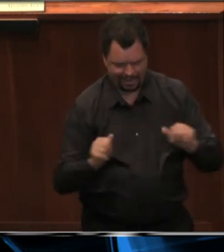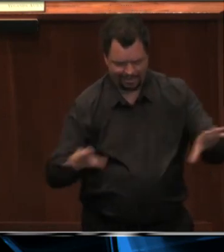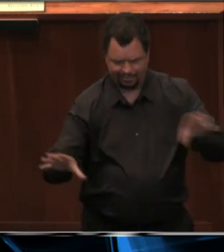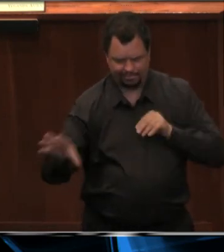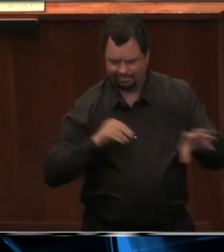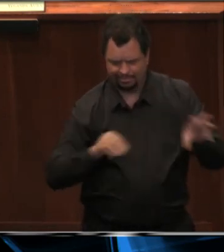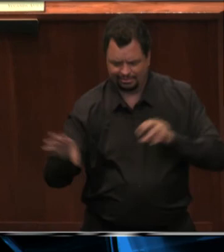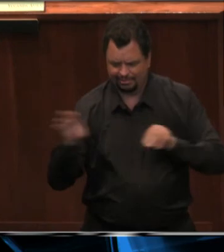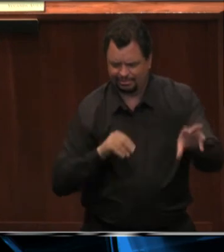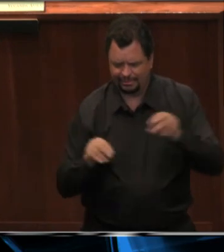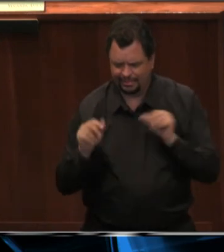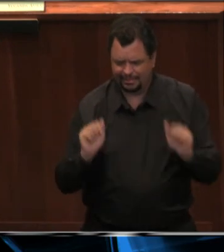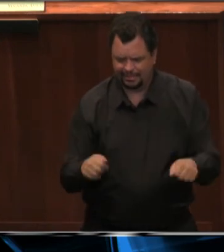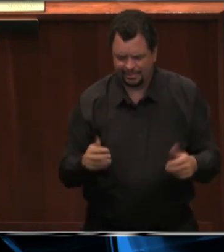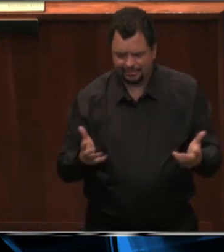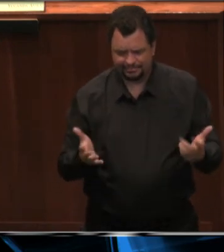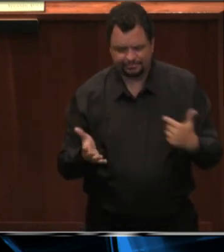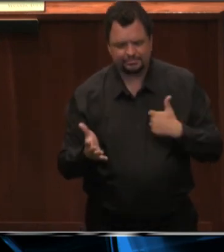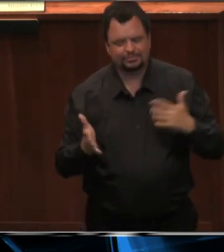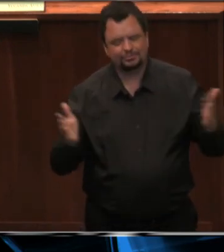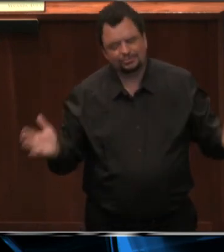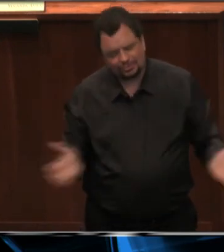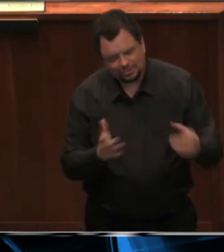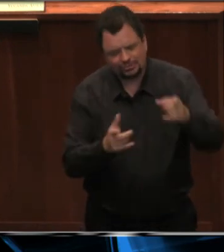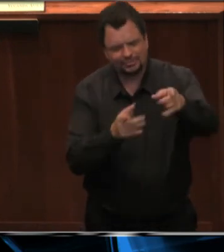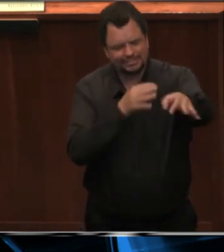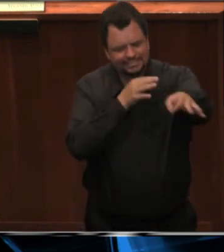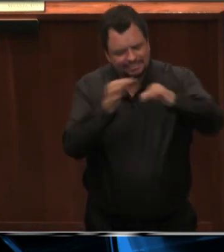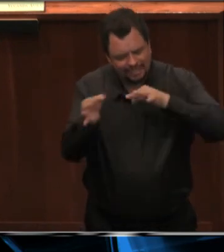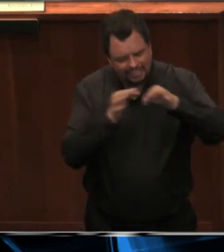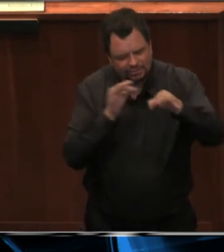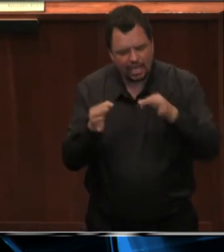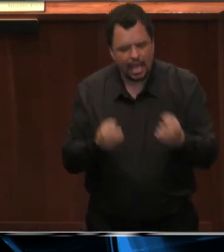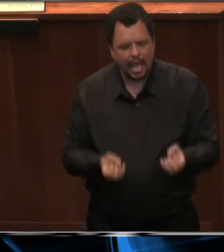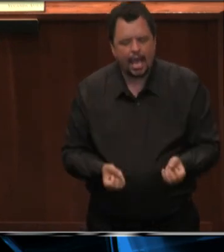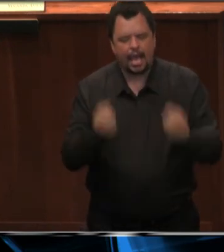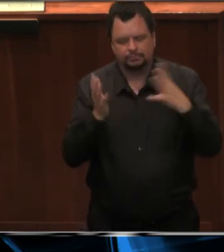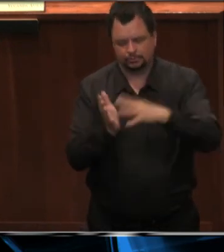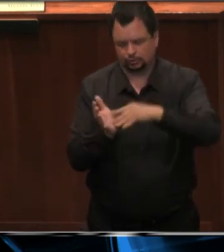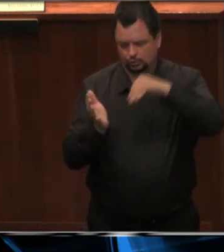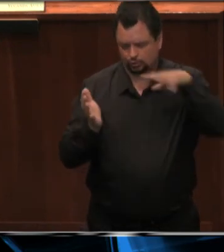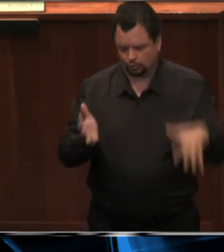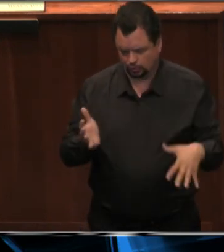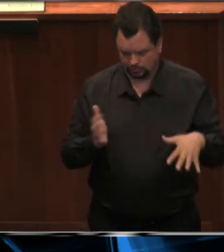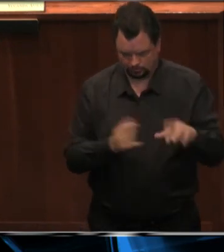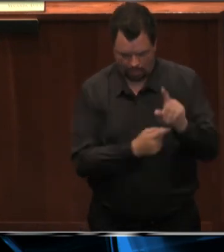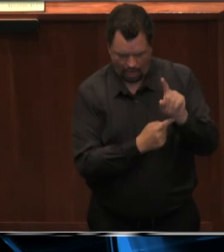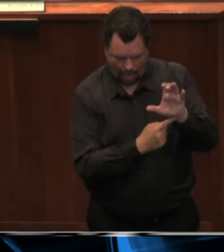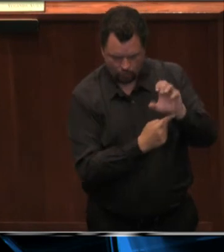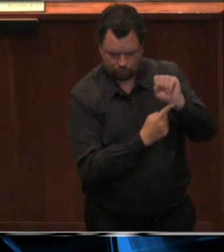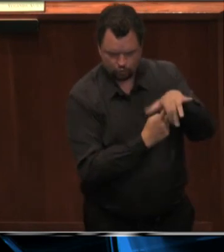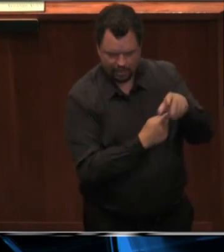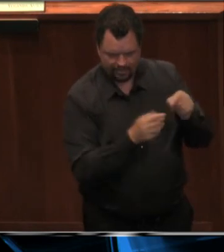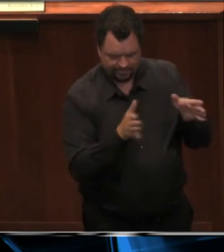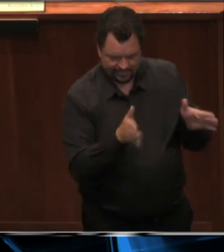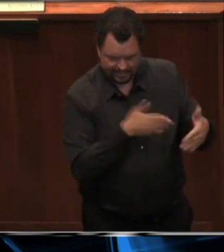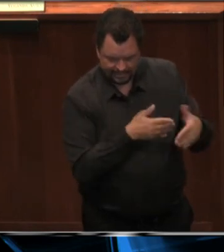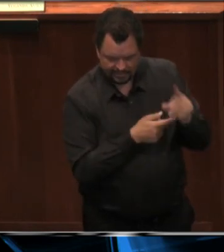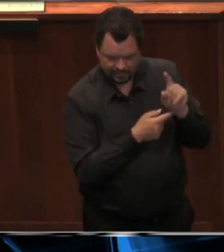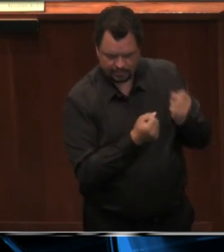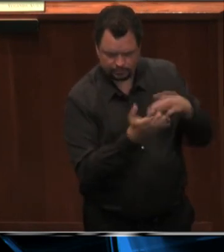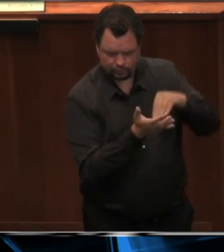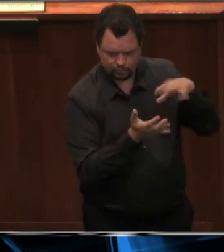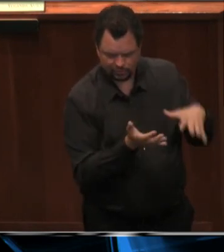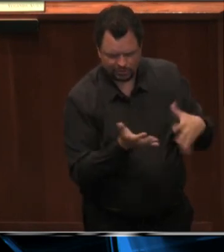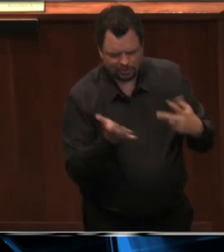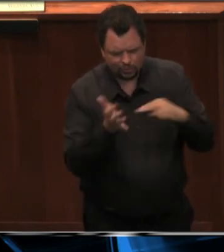Paso Public Health Board to define how many students can be in a 100-square-foot area, define a cohort, and require districts to provide PPE